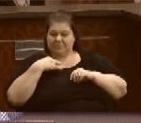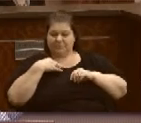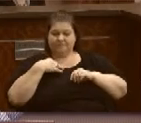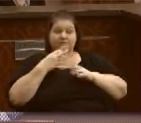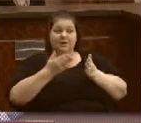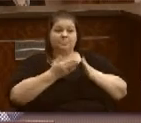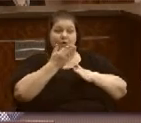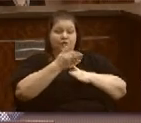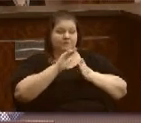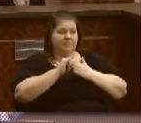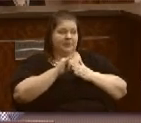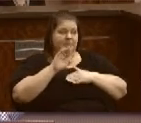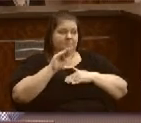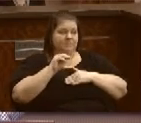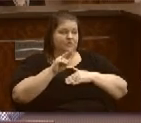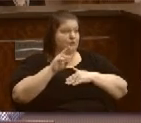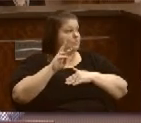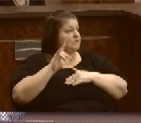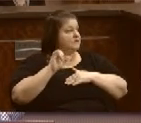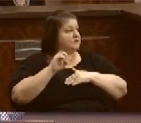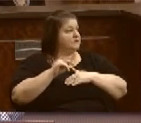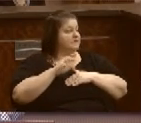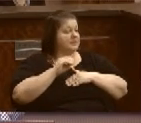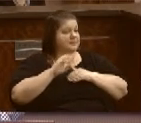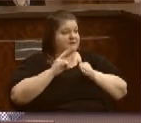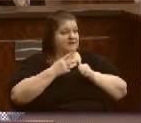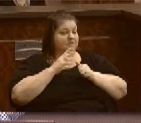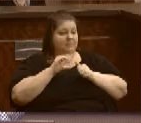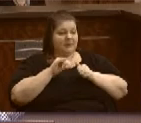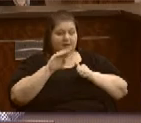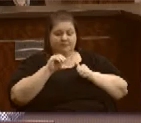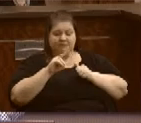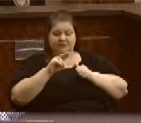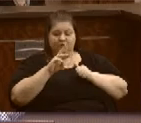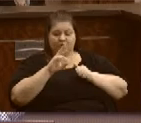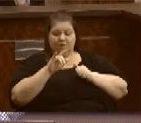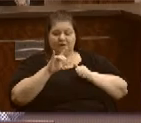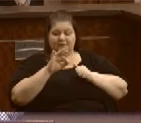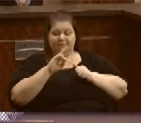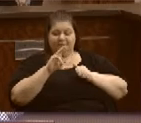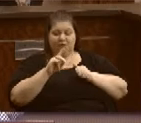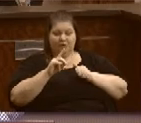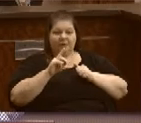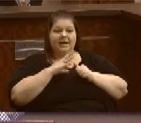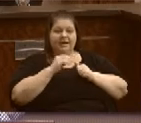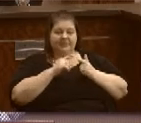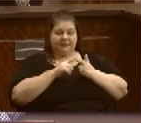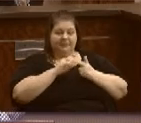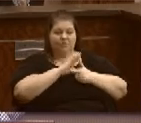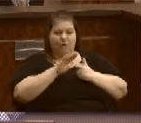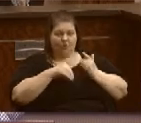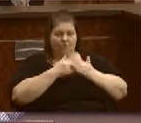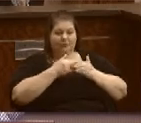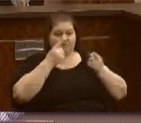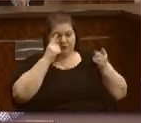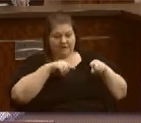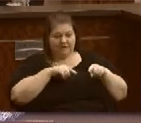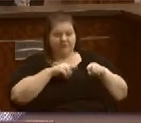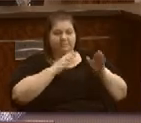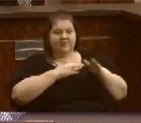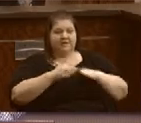motion by Mr. Wilson, seconded by Mr. Welliford, and carried on a roll call vote of all members present, the Planning Commission